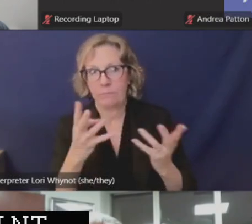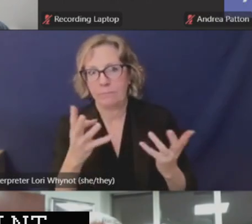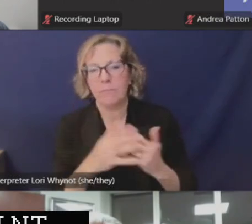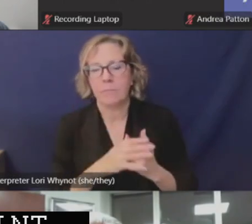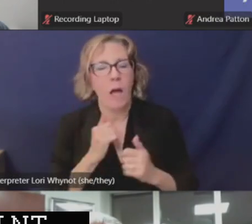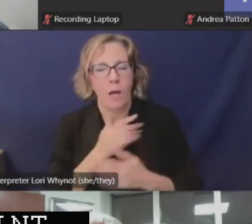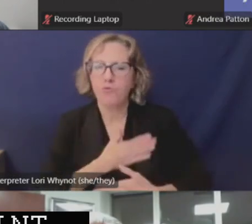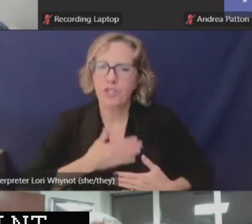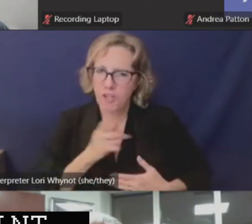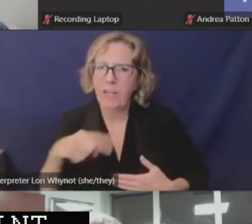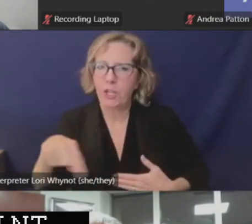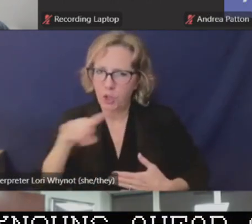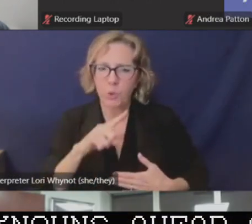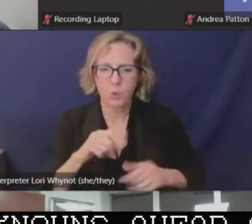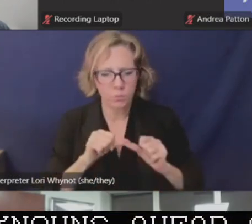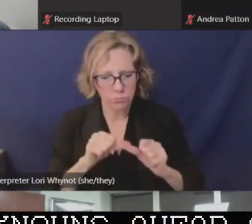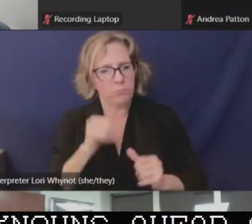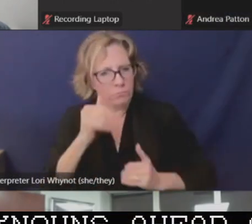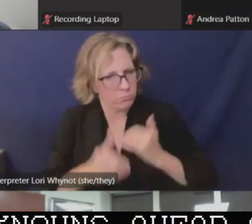pushing forward this good work.